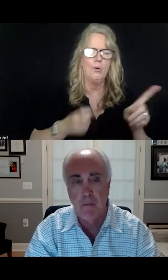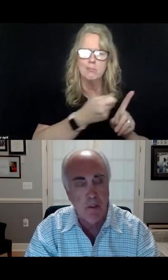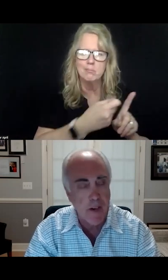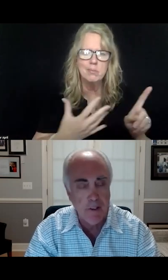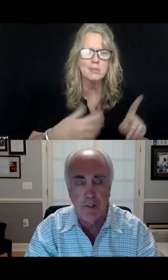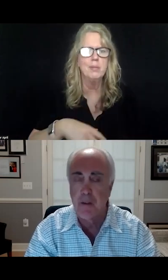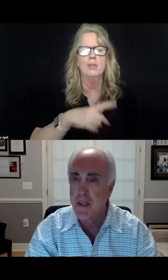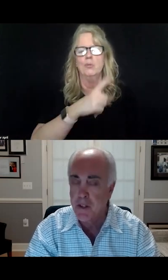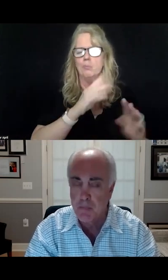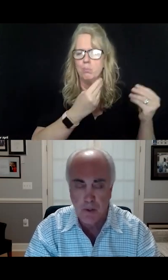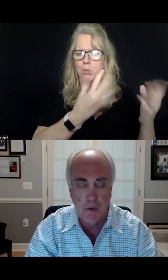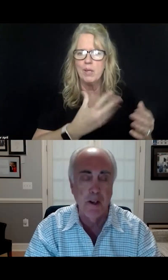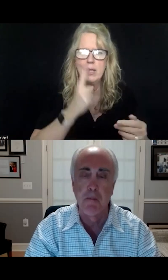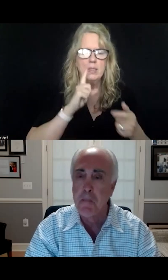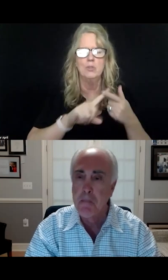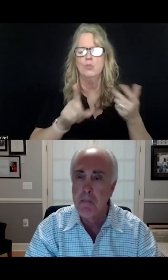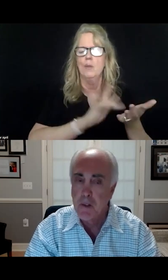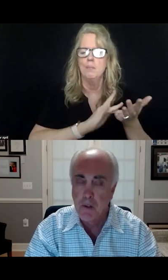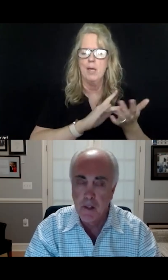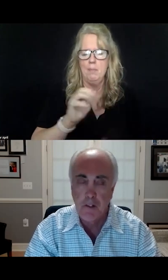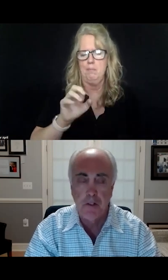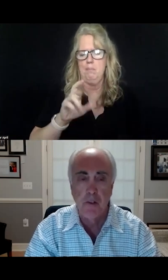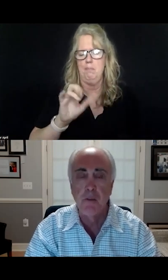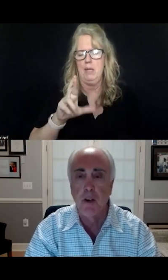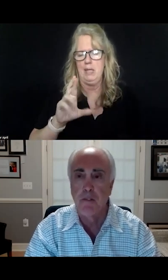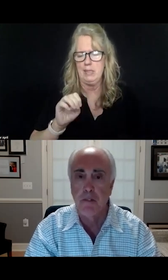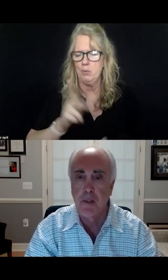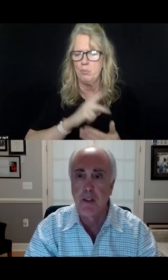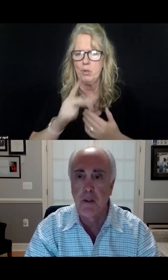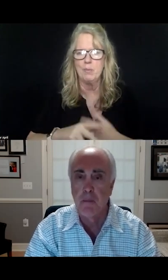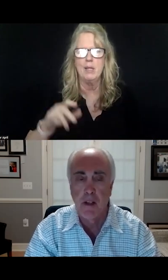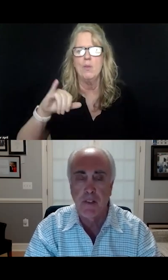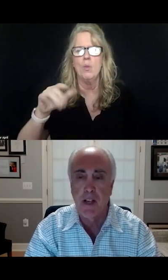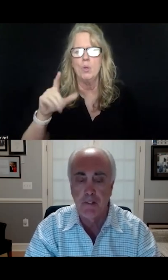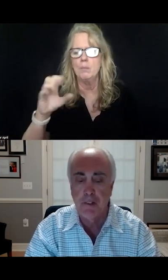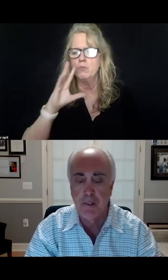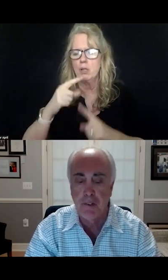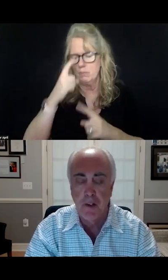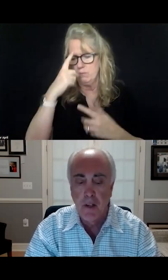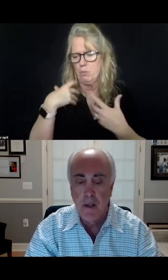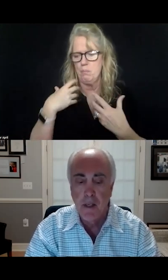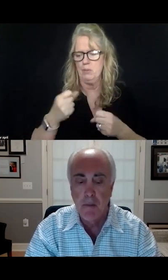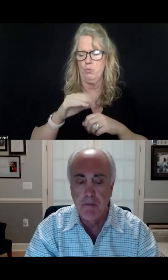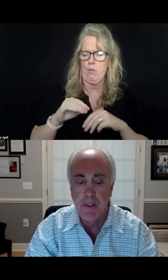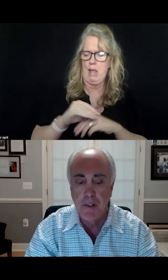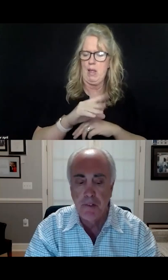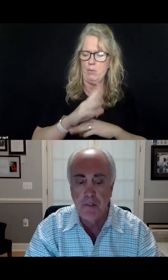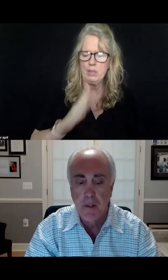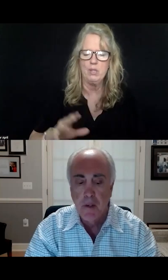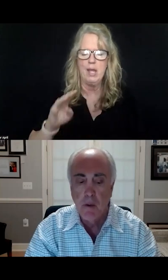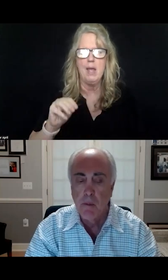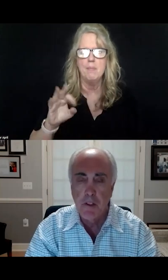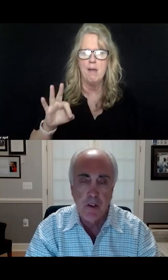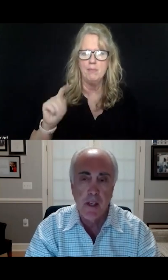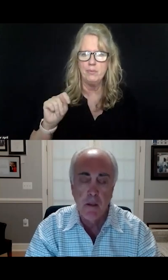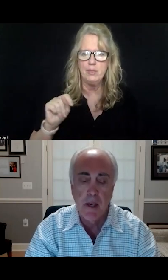eligible providers to the Medicare program, like Jolie referenced related to mental health counselors and MFTs.